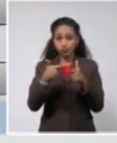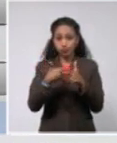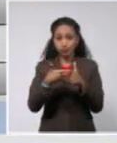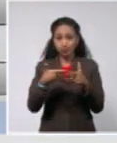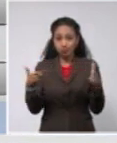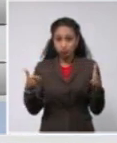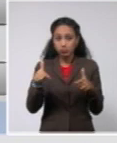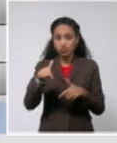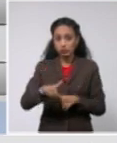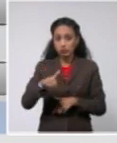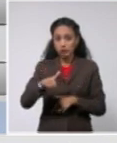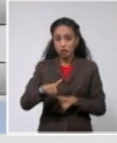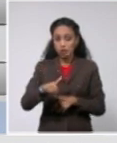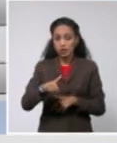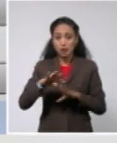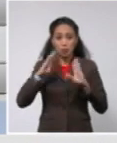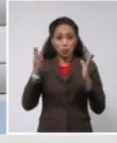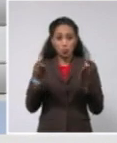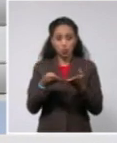Yesterday,